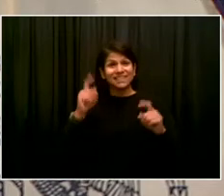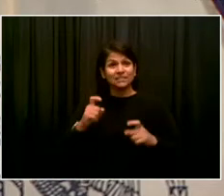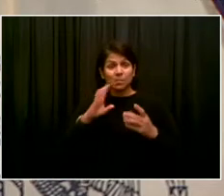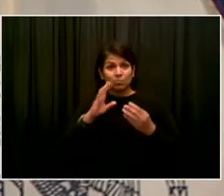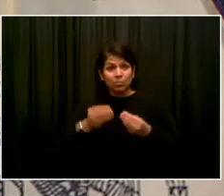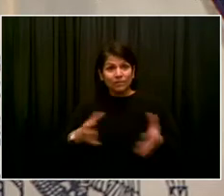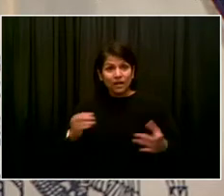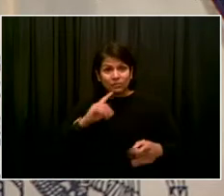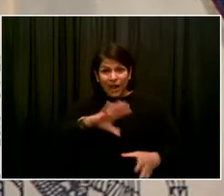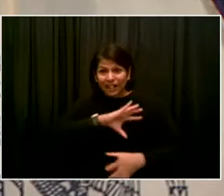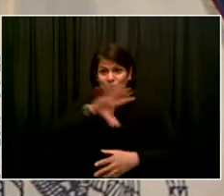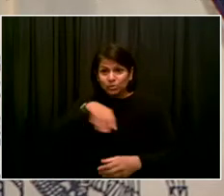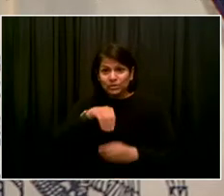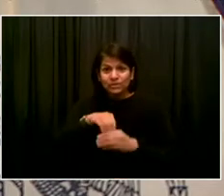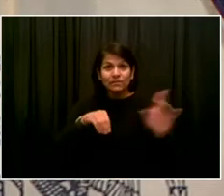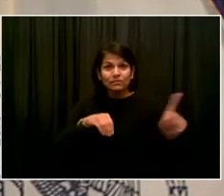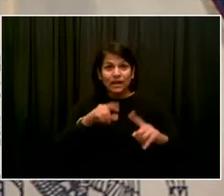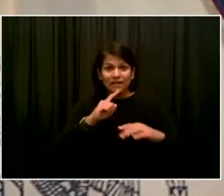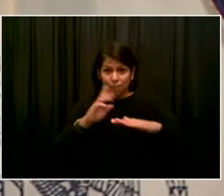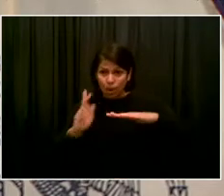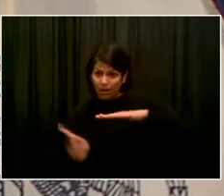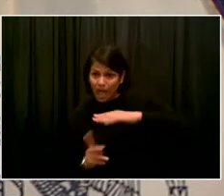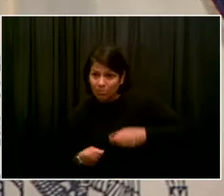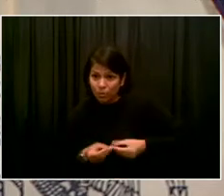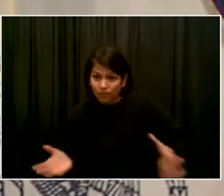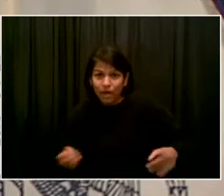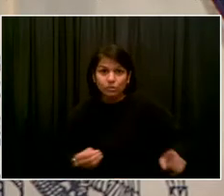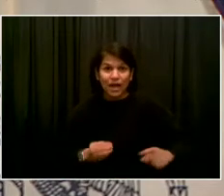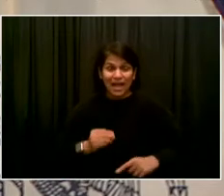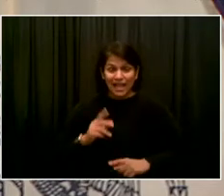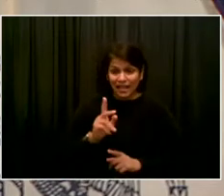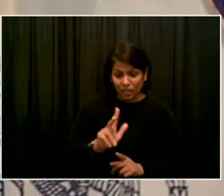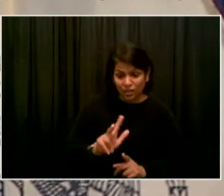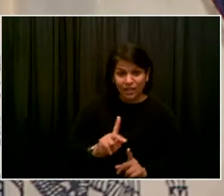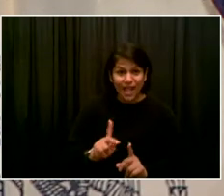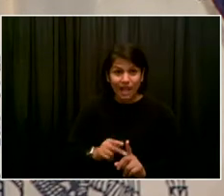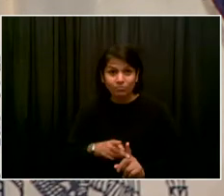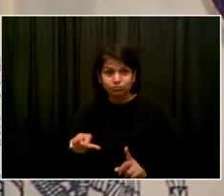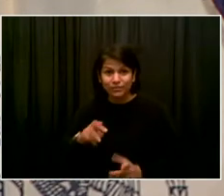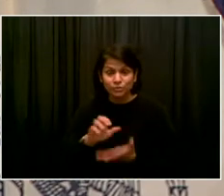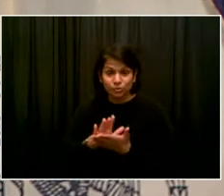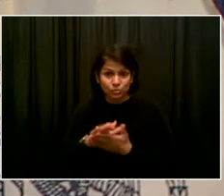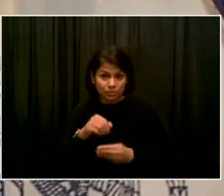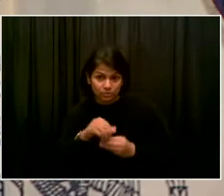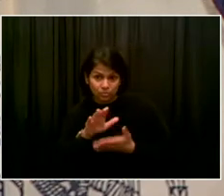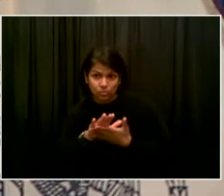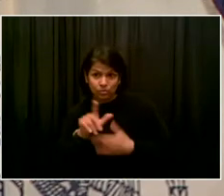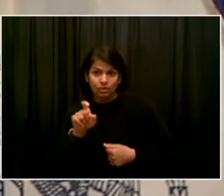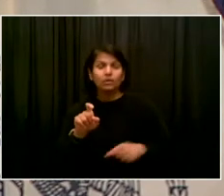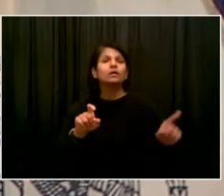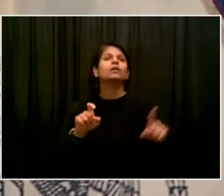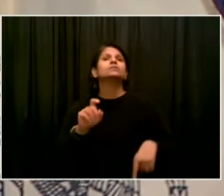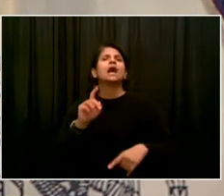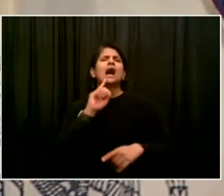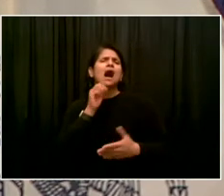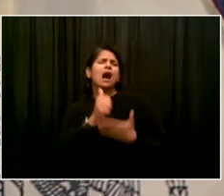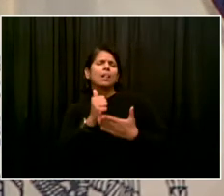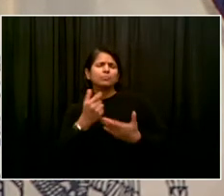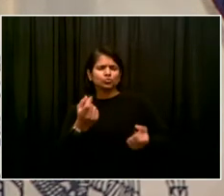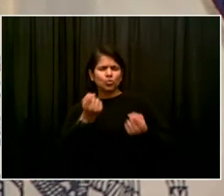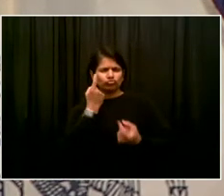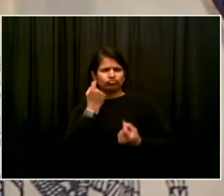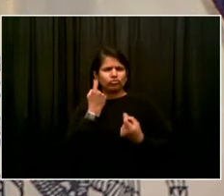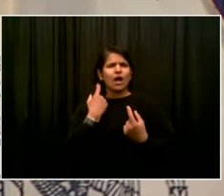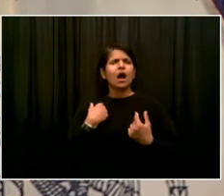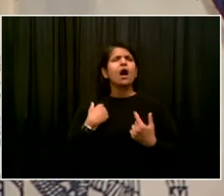this increase? And we're trying to understand in terms of the opt-in test rate. We haven't received any